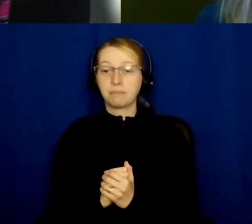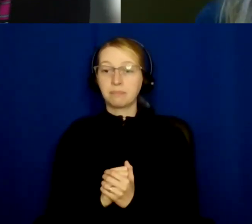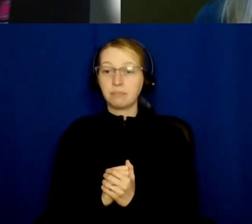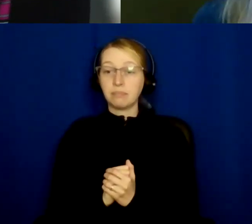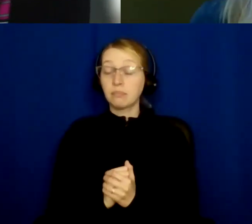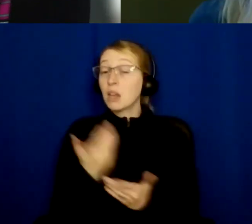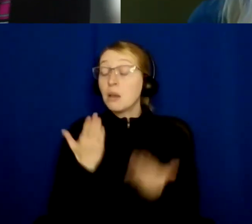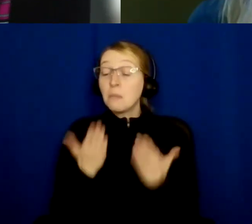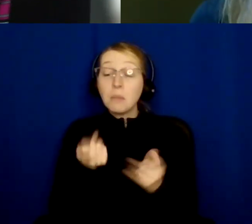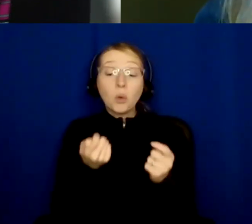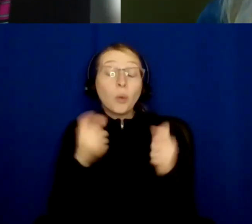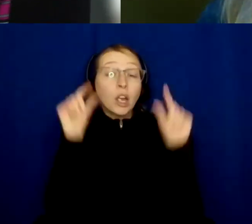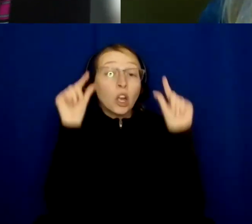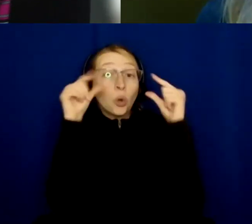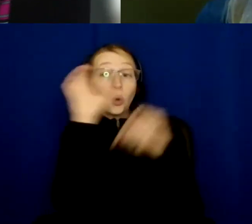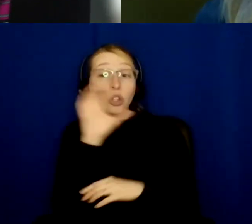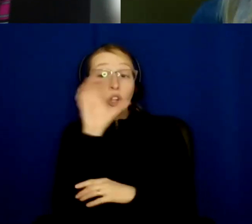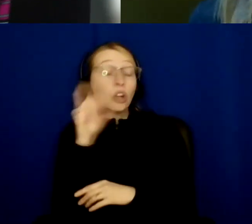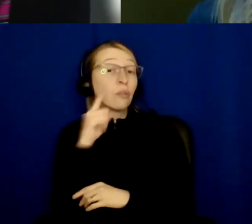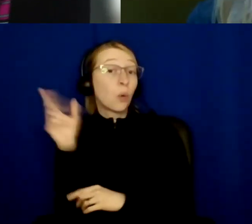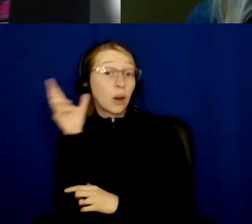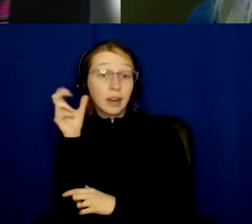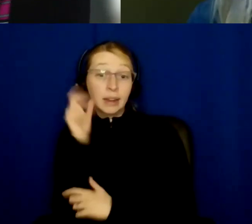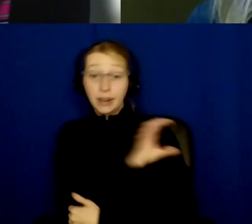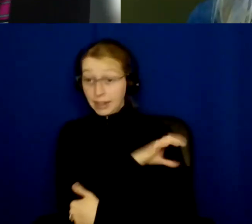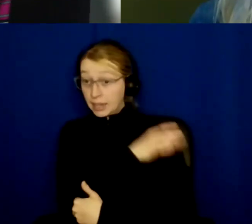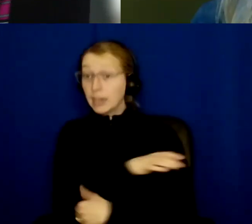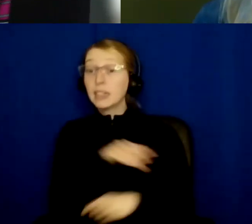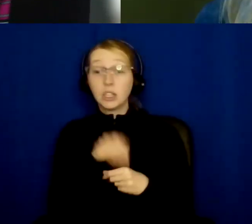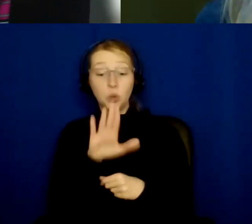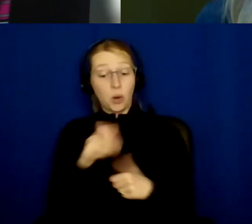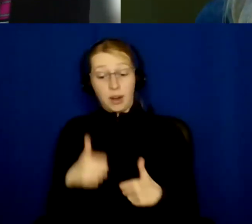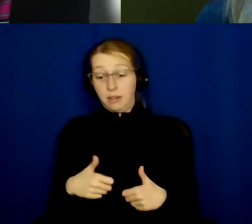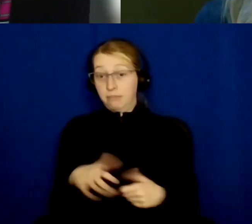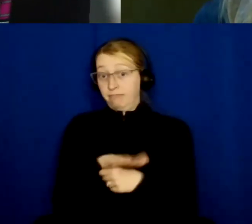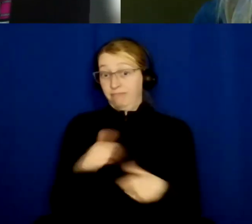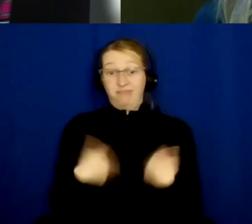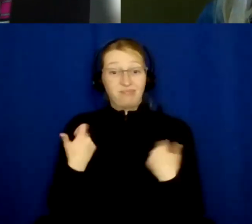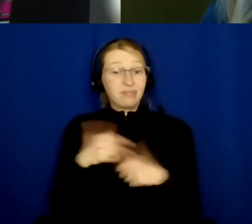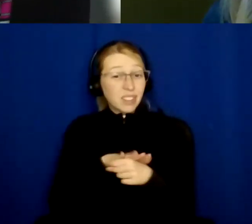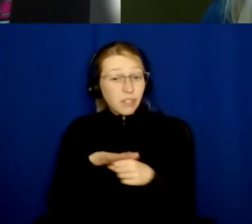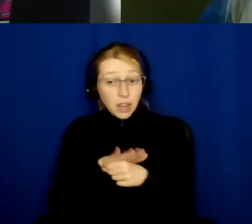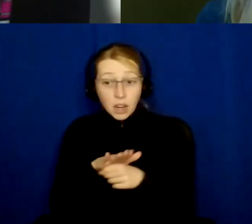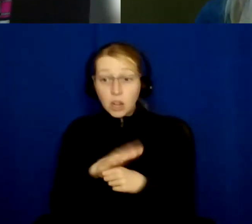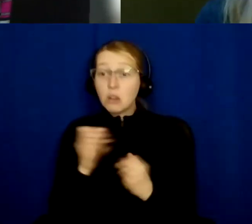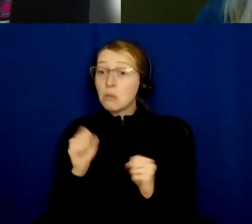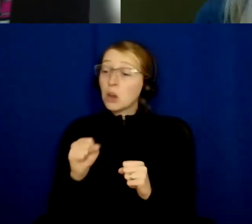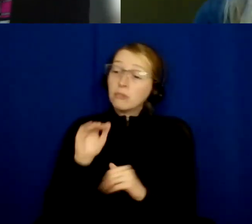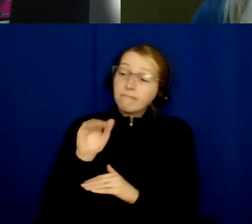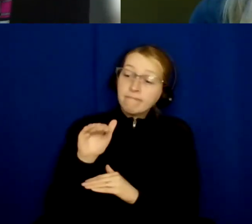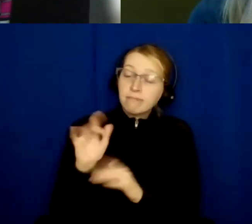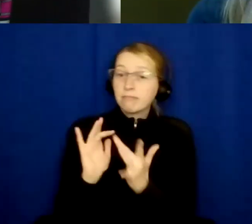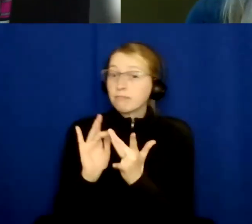in your area, you can always send them a message and see, if they have someone who's specializes in